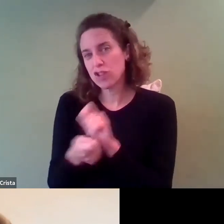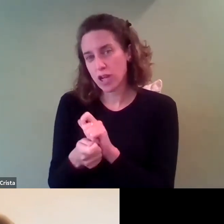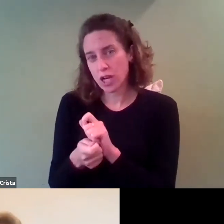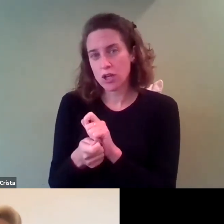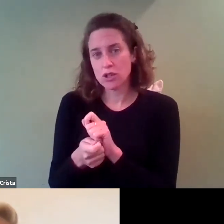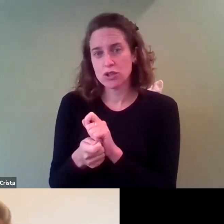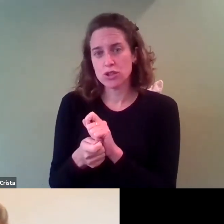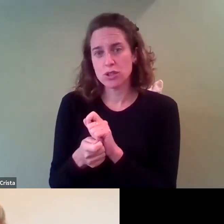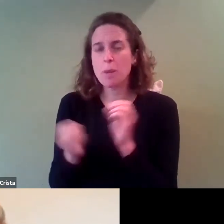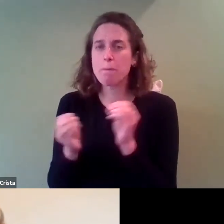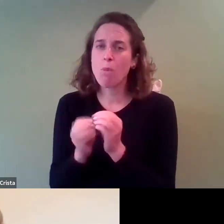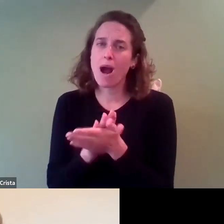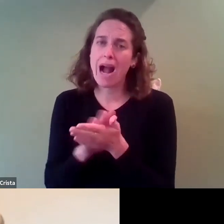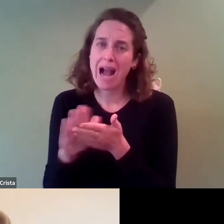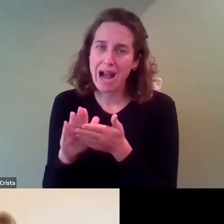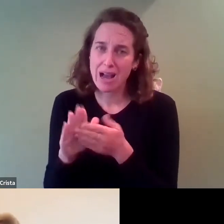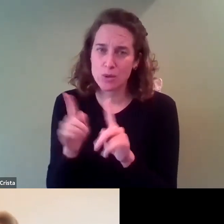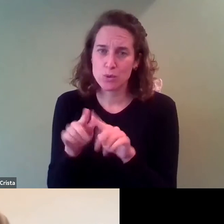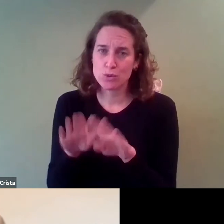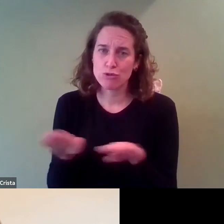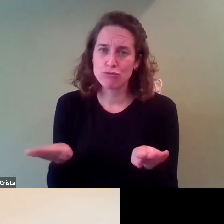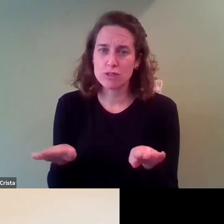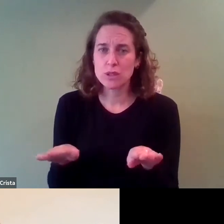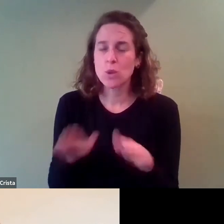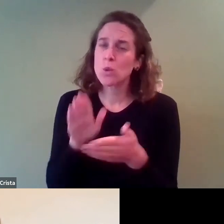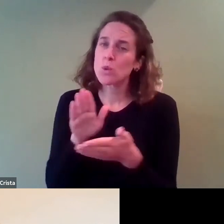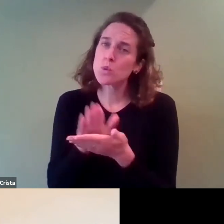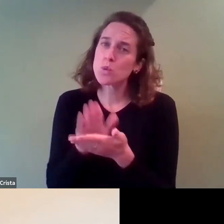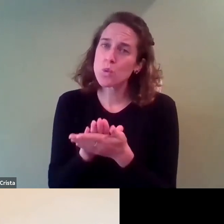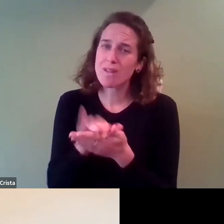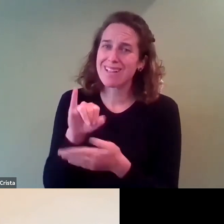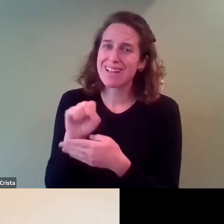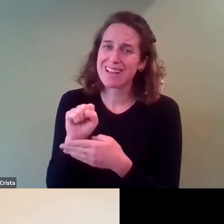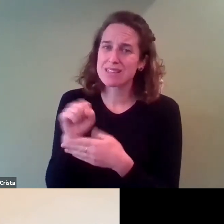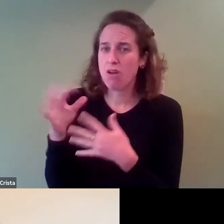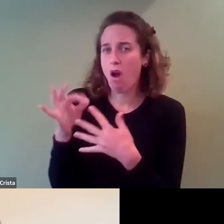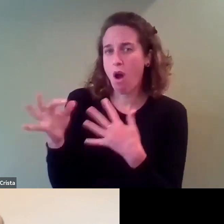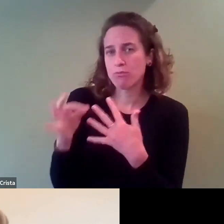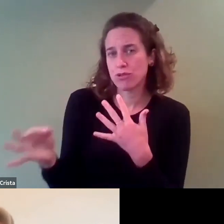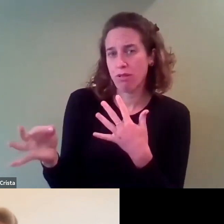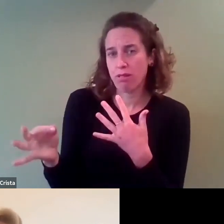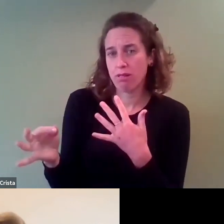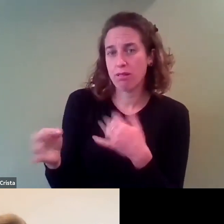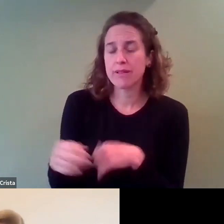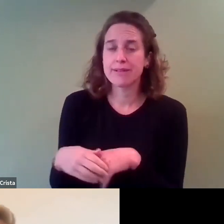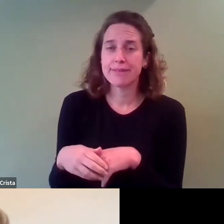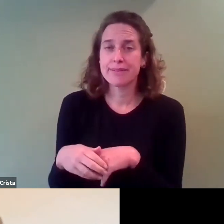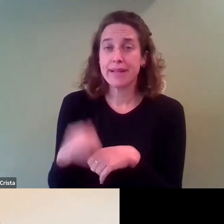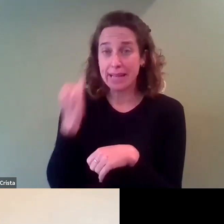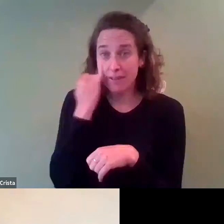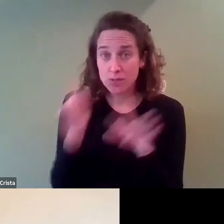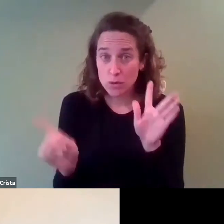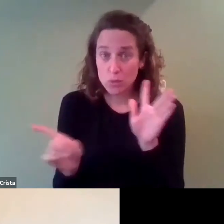a kinder to the kids by saying, well, school is optional, and what school there is pass fail,